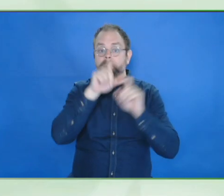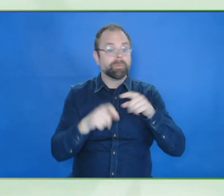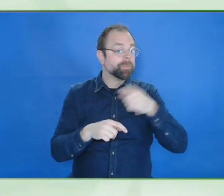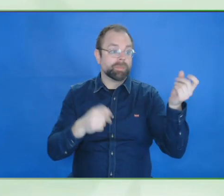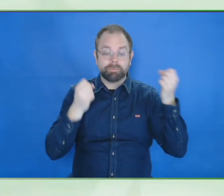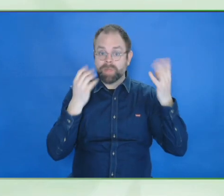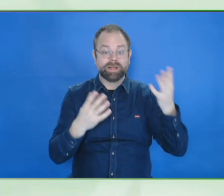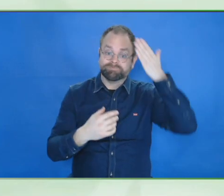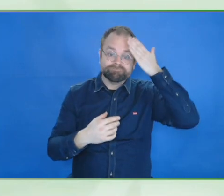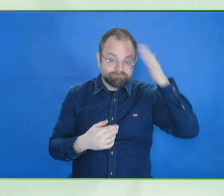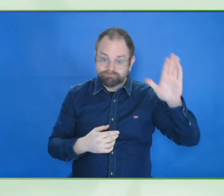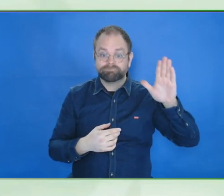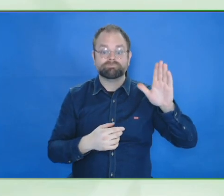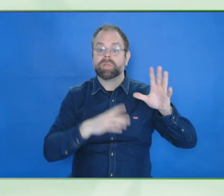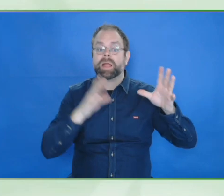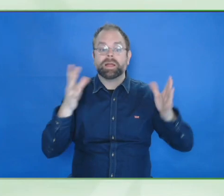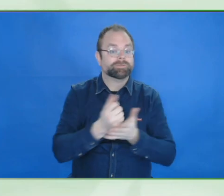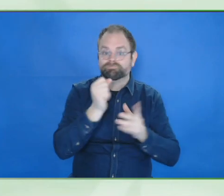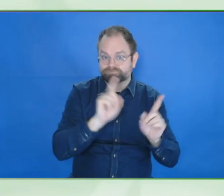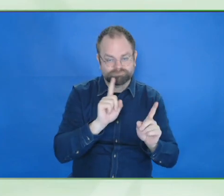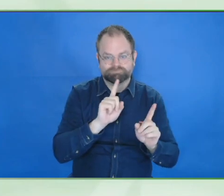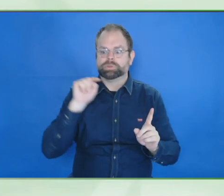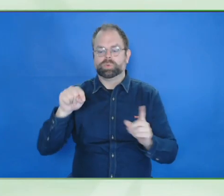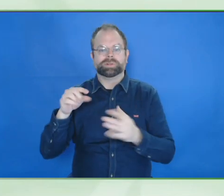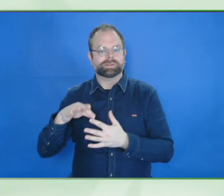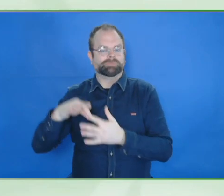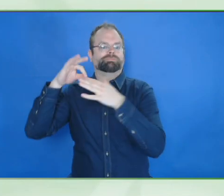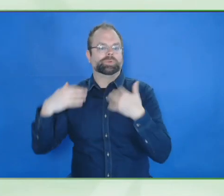are the investors going to get back? How is that going to work for them?